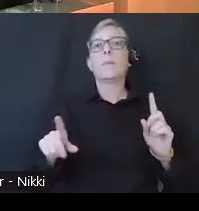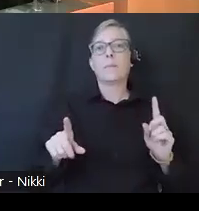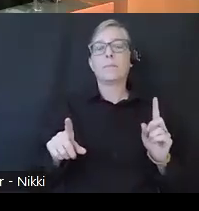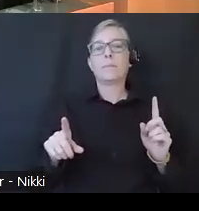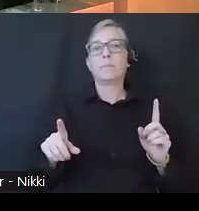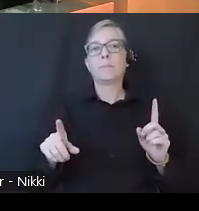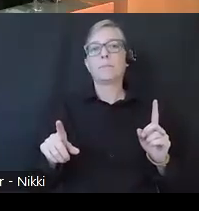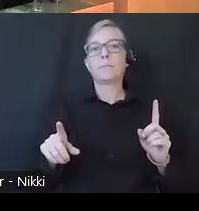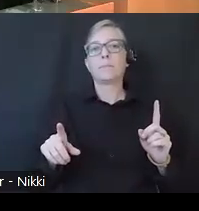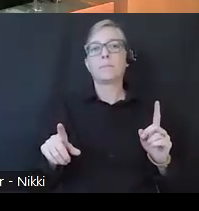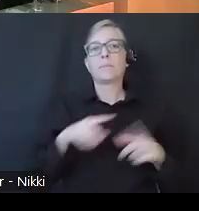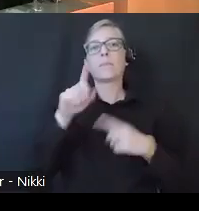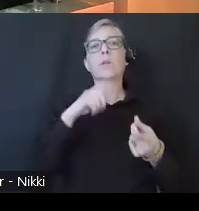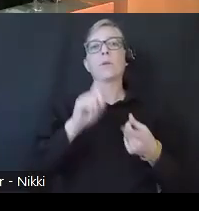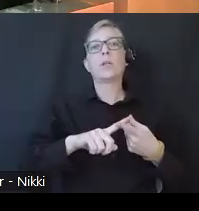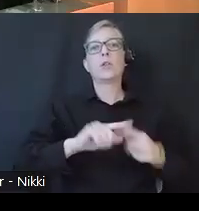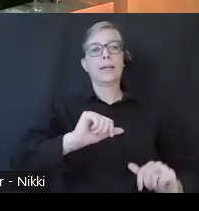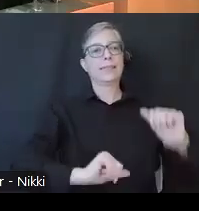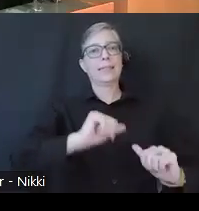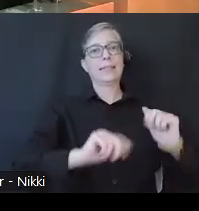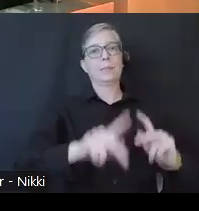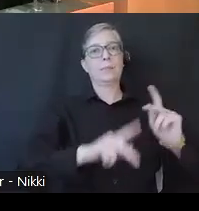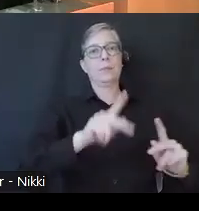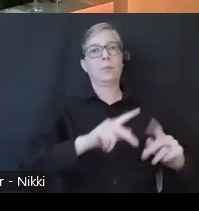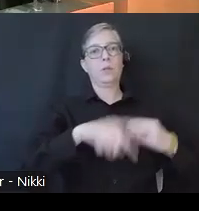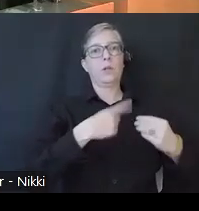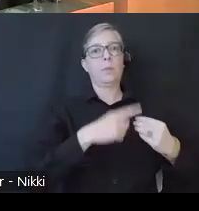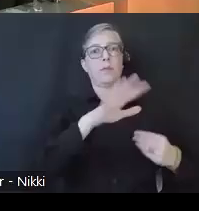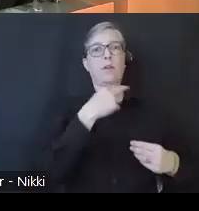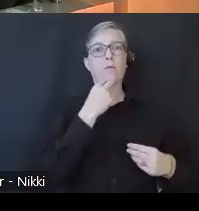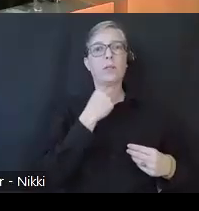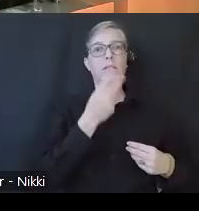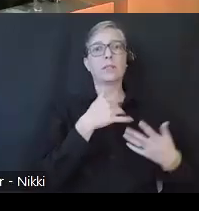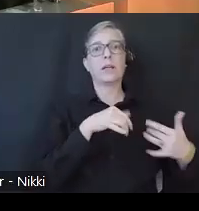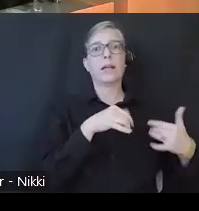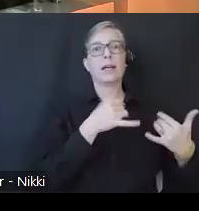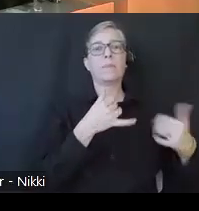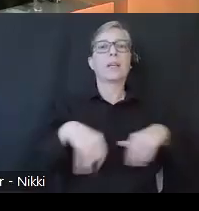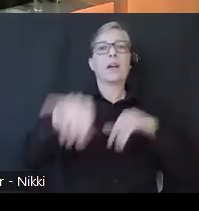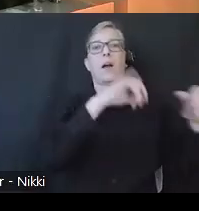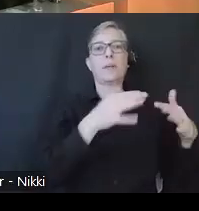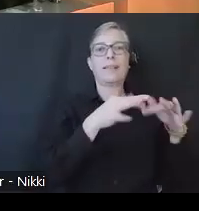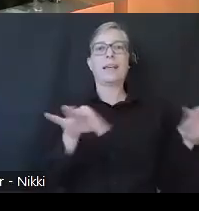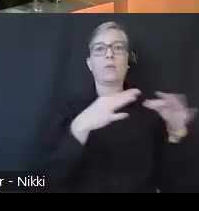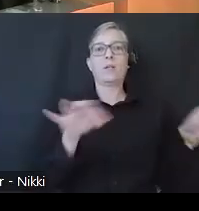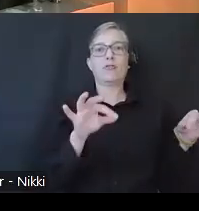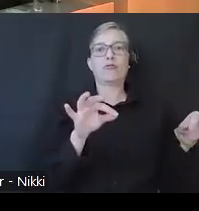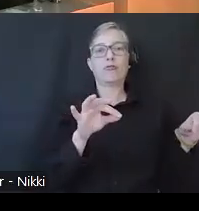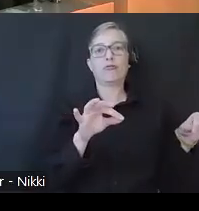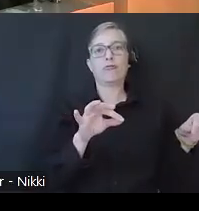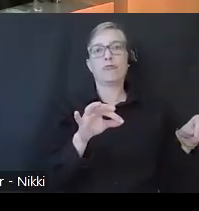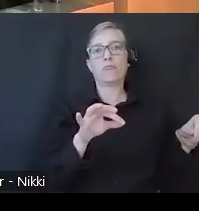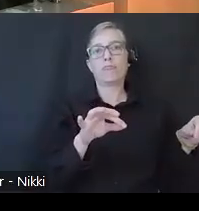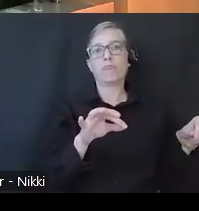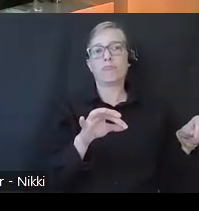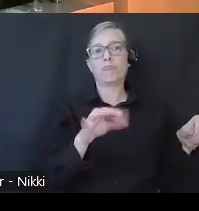you're assessing individuals about their voices, there's like a common language emerges, really. Like there are